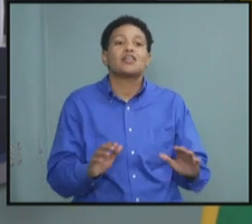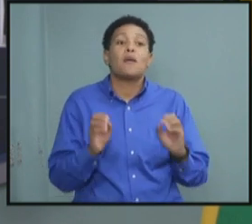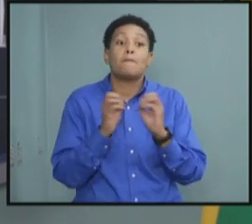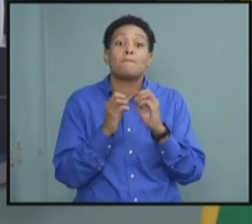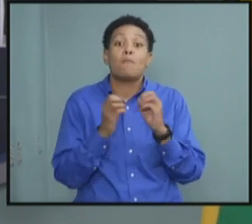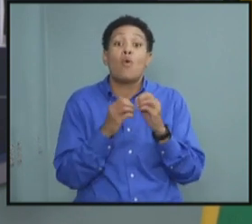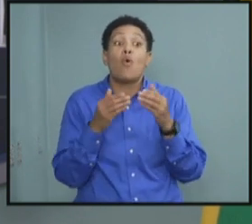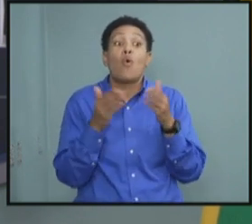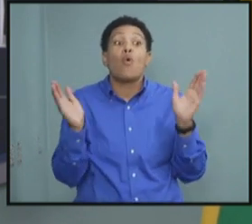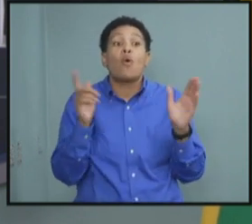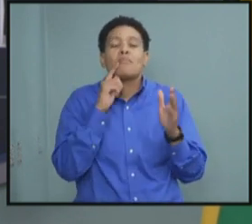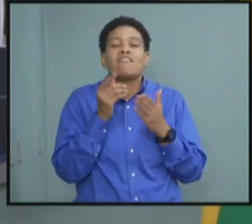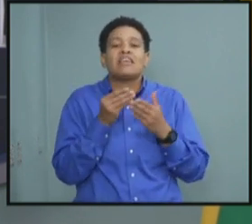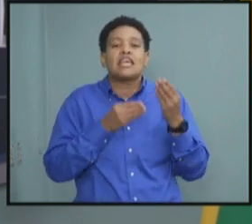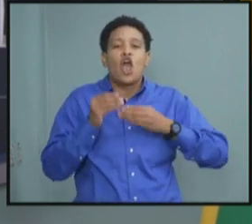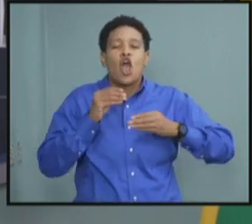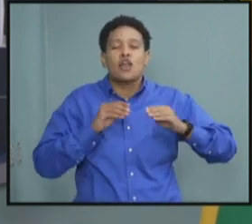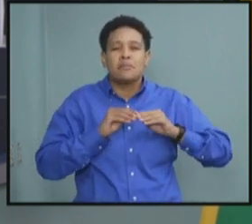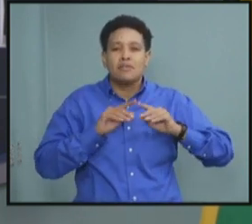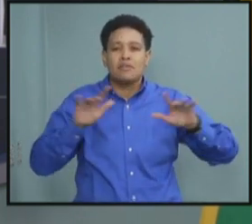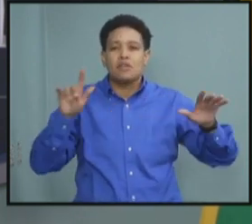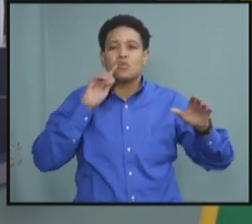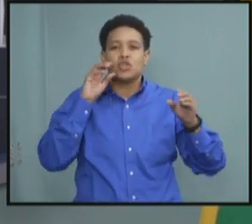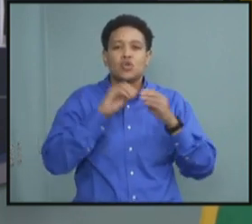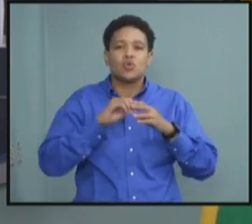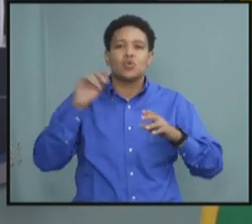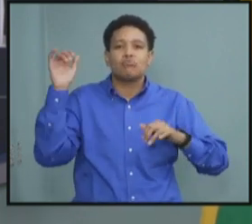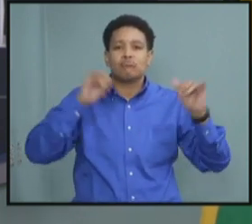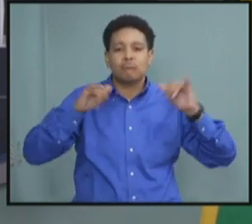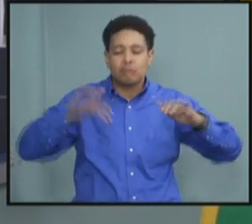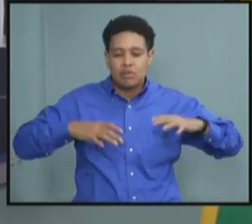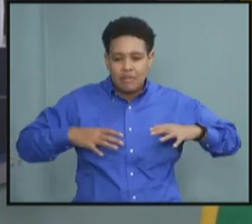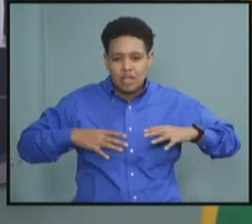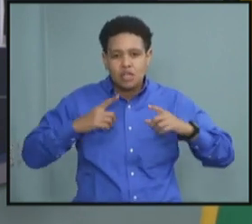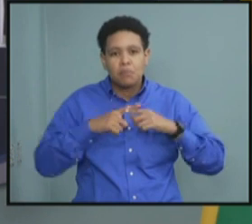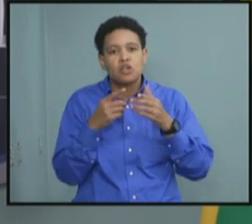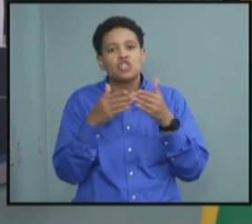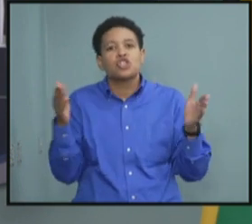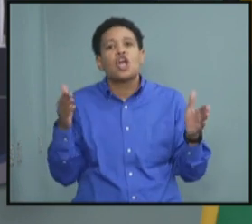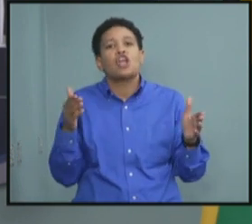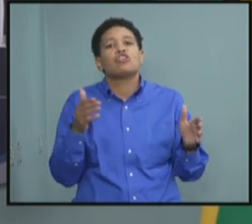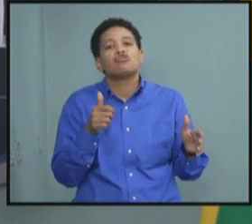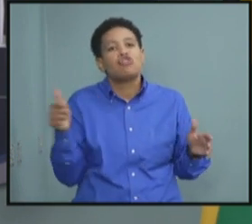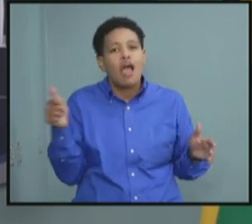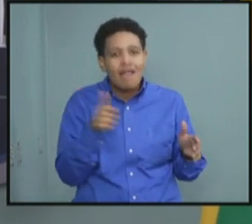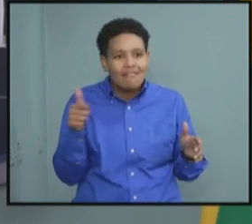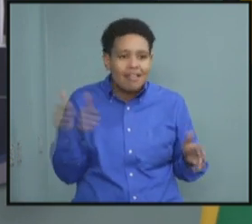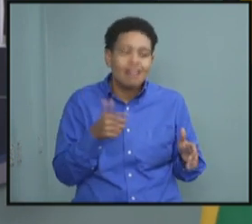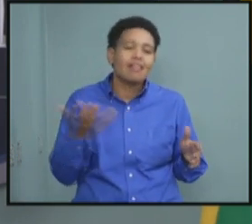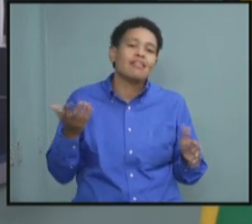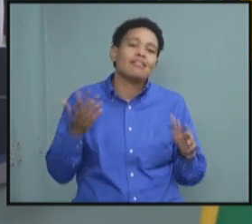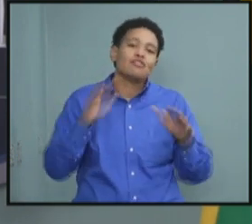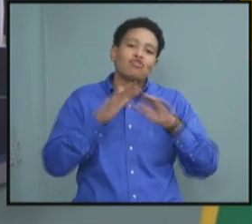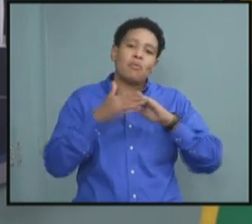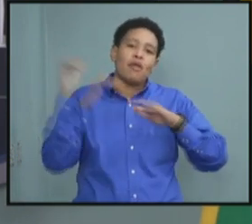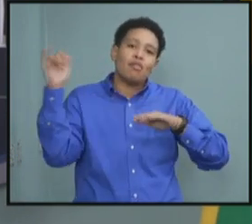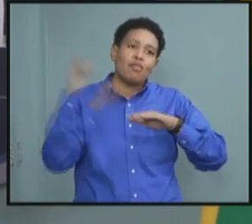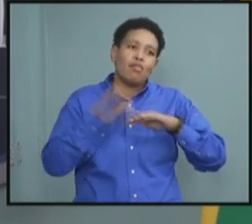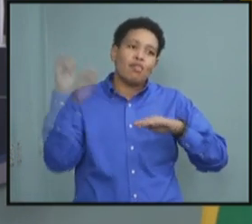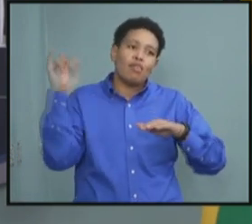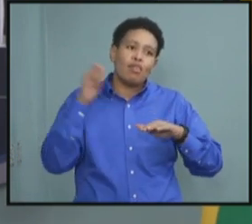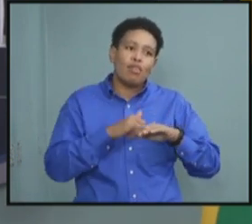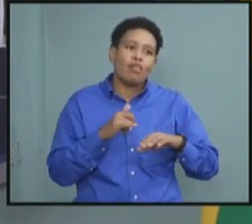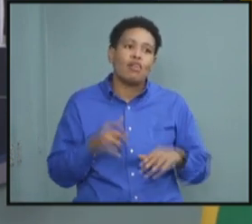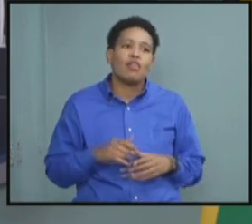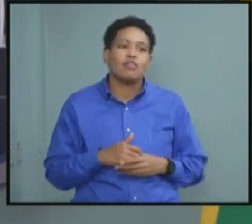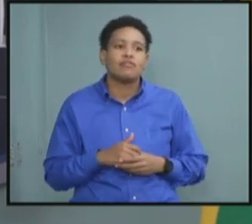more opening of the economy, which would include tourism and general travel to and from the country. The issue of referrals,